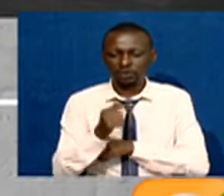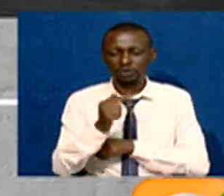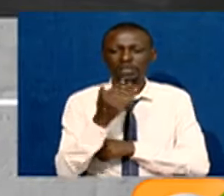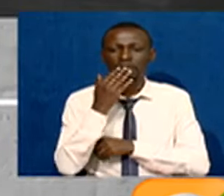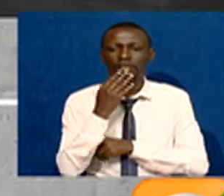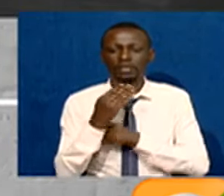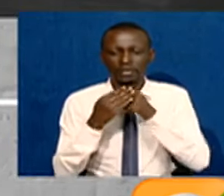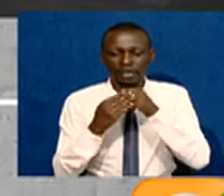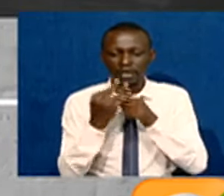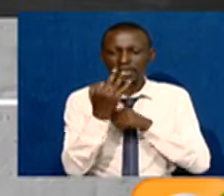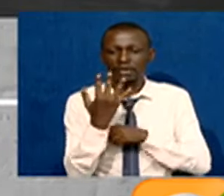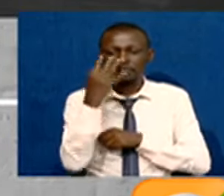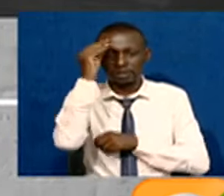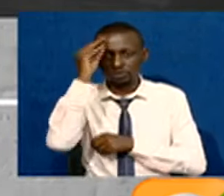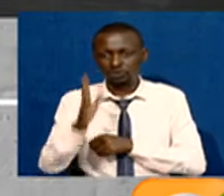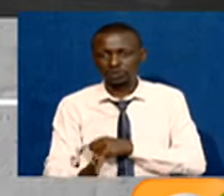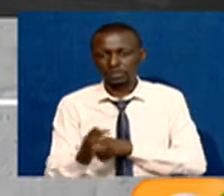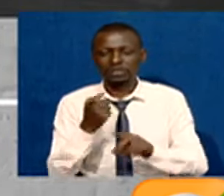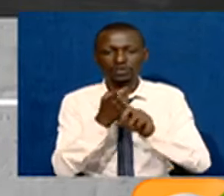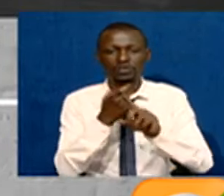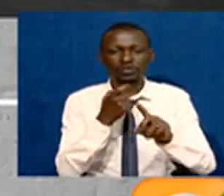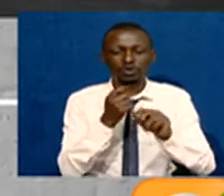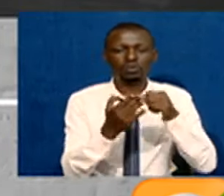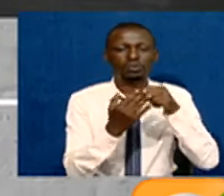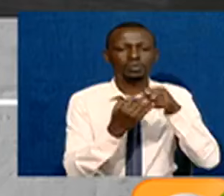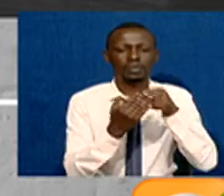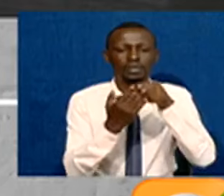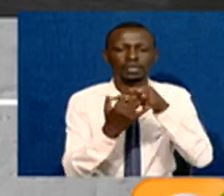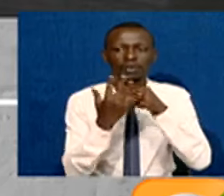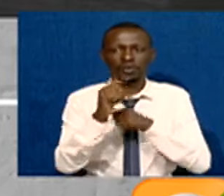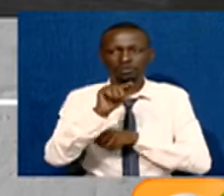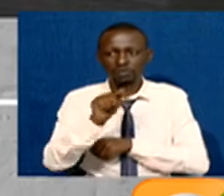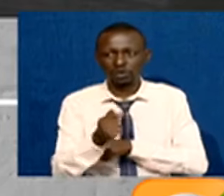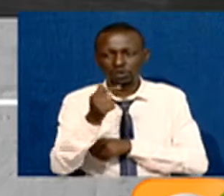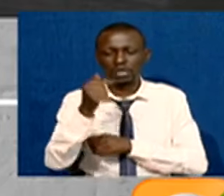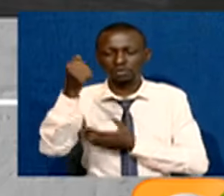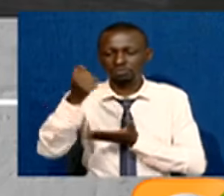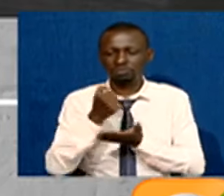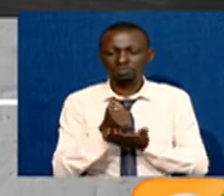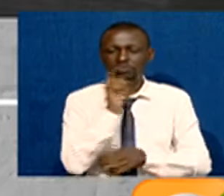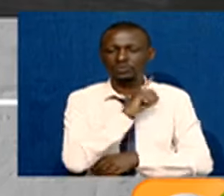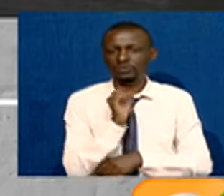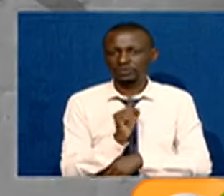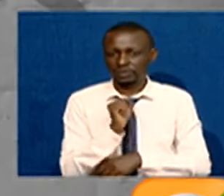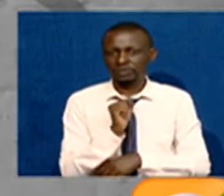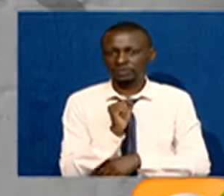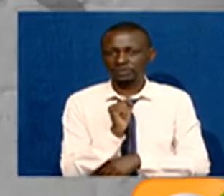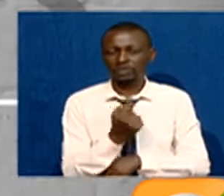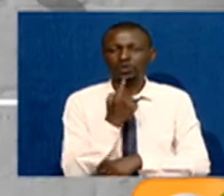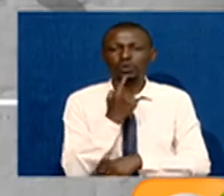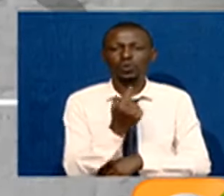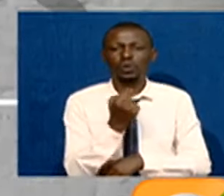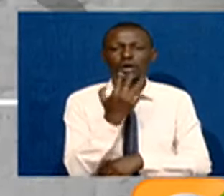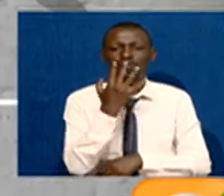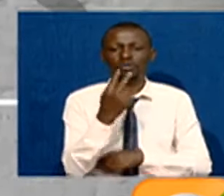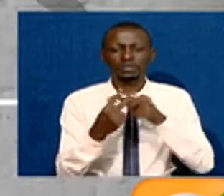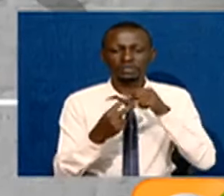258,935 students out of a possible 895,000 had been placed. Of this,